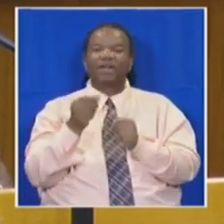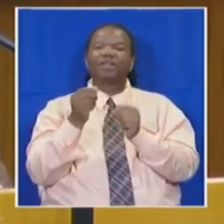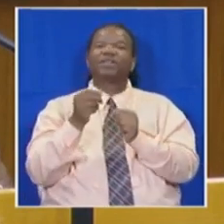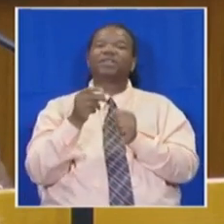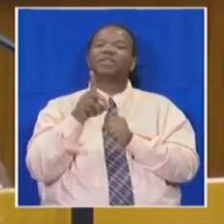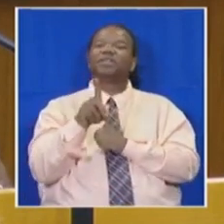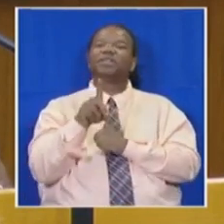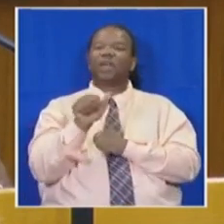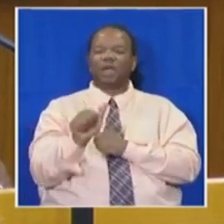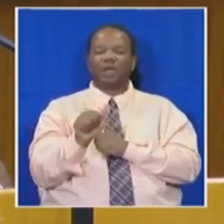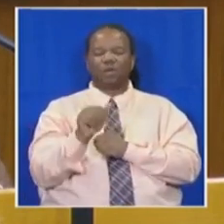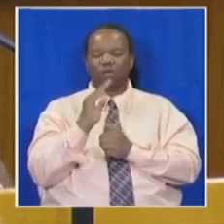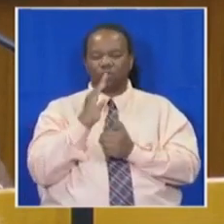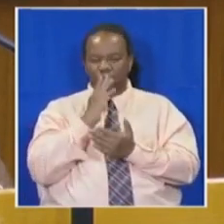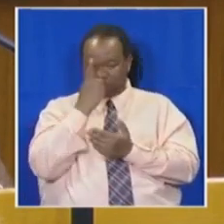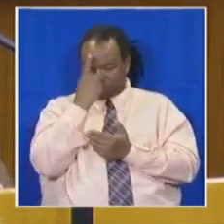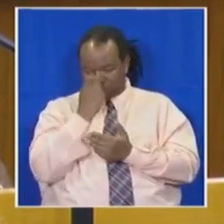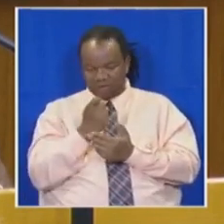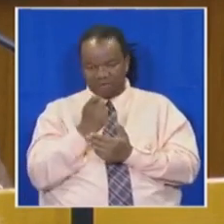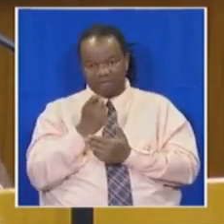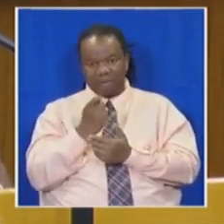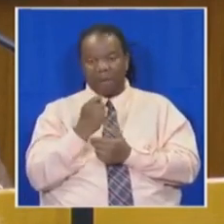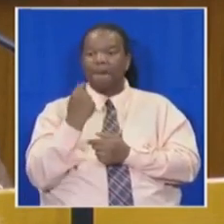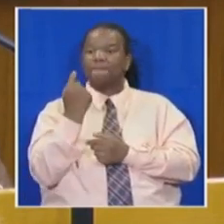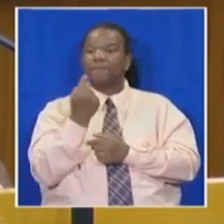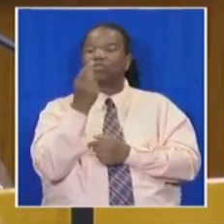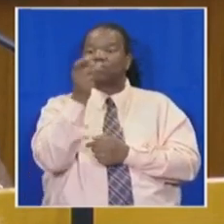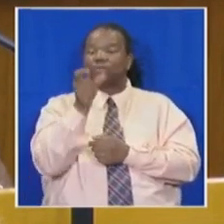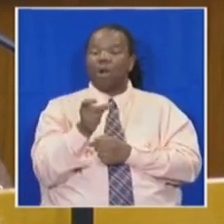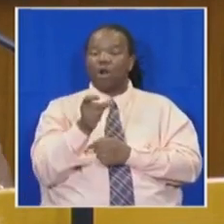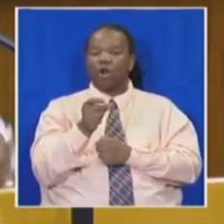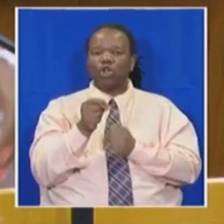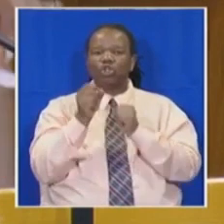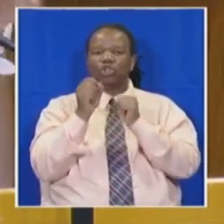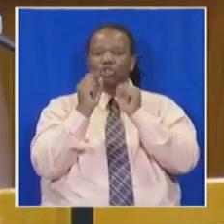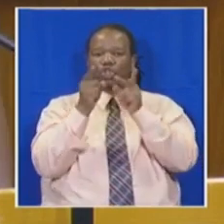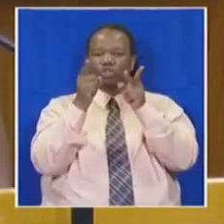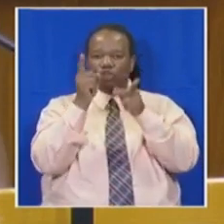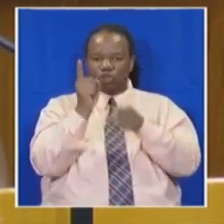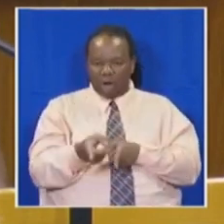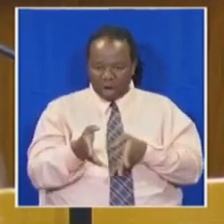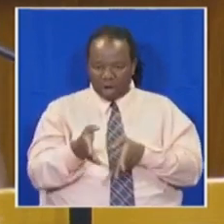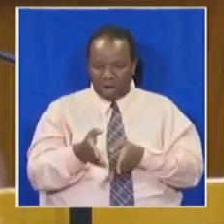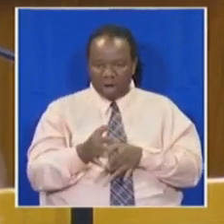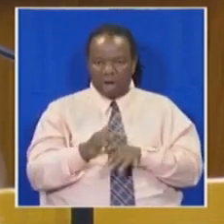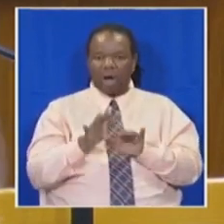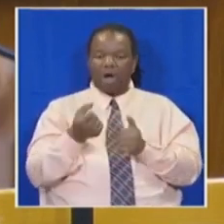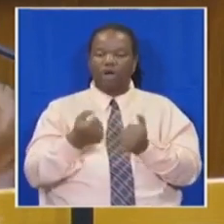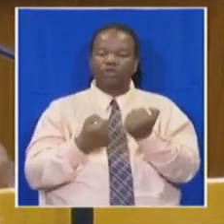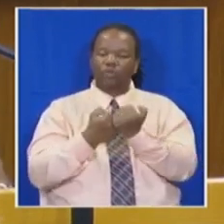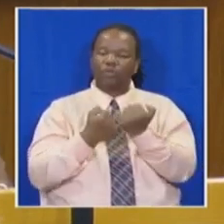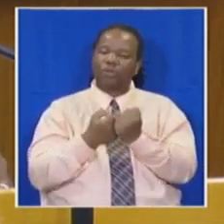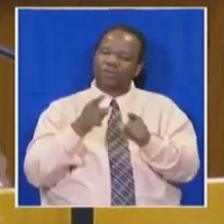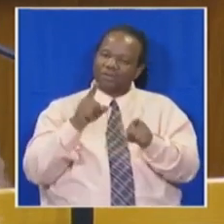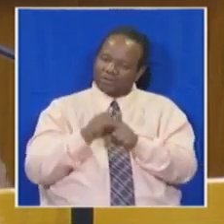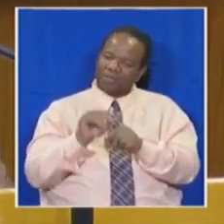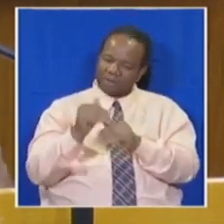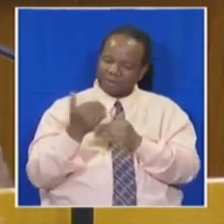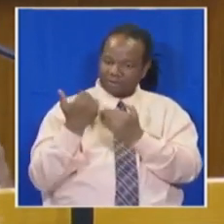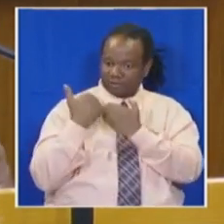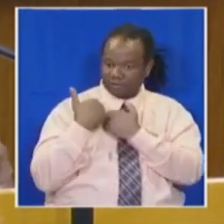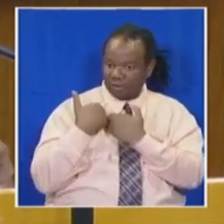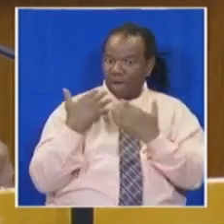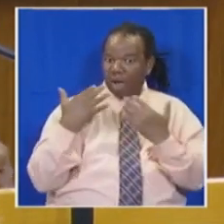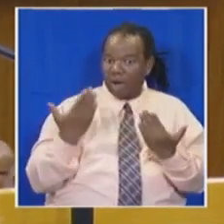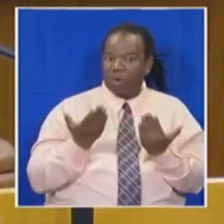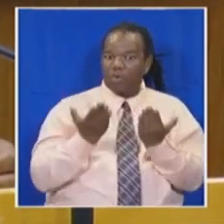teachers and principals are supported, but also held accountable for the performance of their learners. You see,